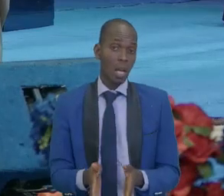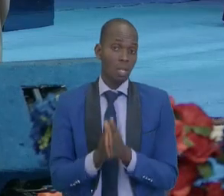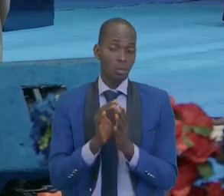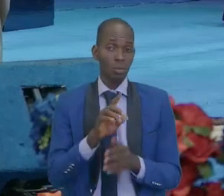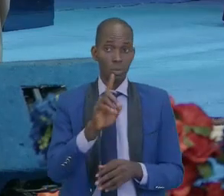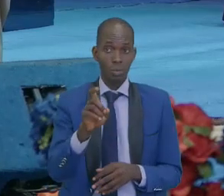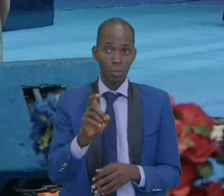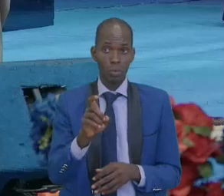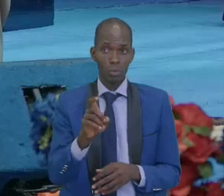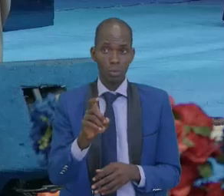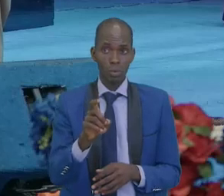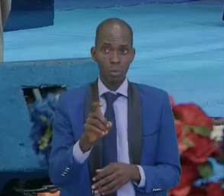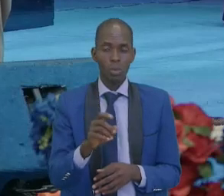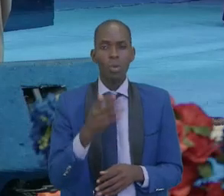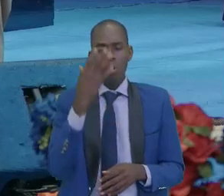you're not looking happy.